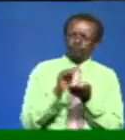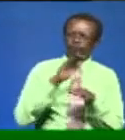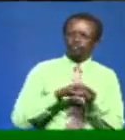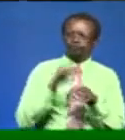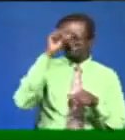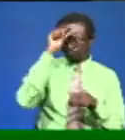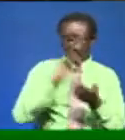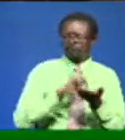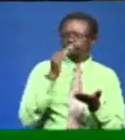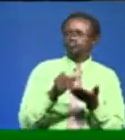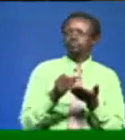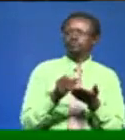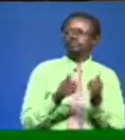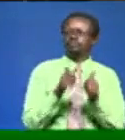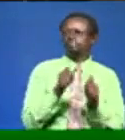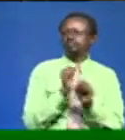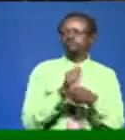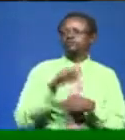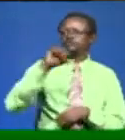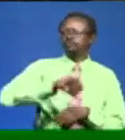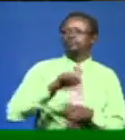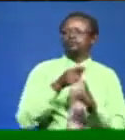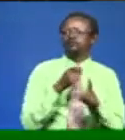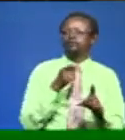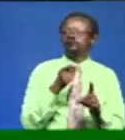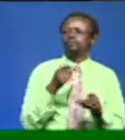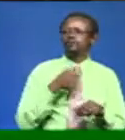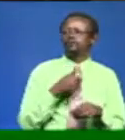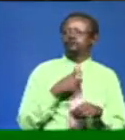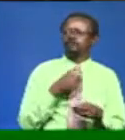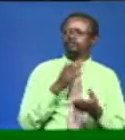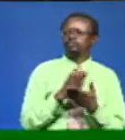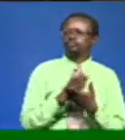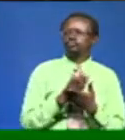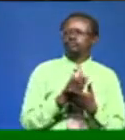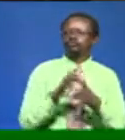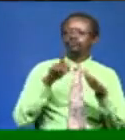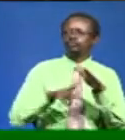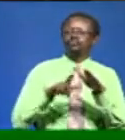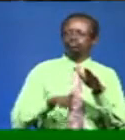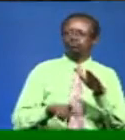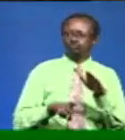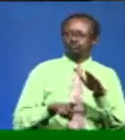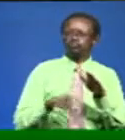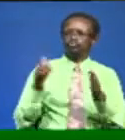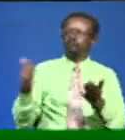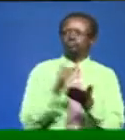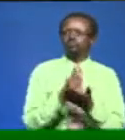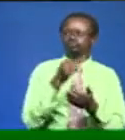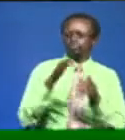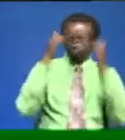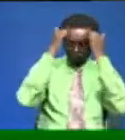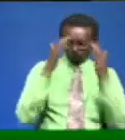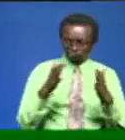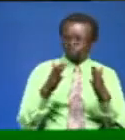This decline has been worsened by the low intake of self-sponsored students under the parallel program, as most students